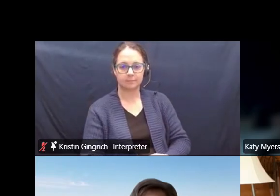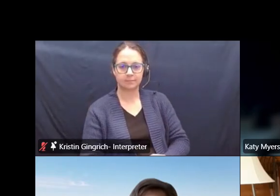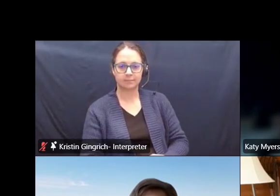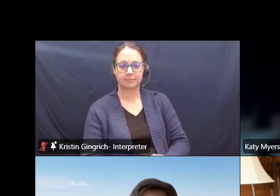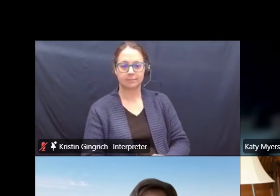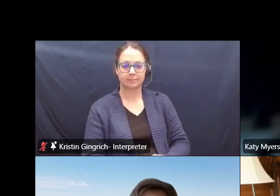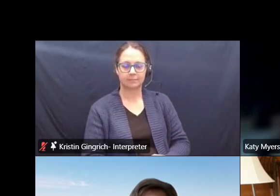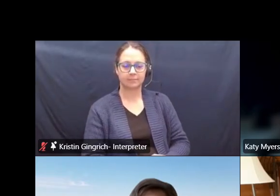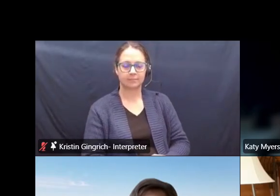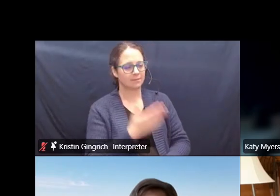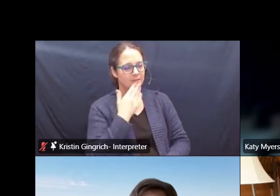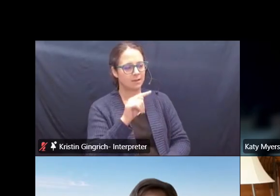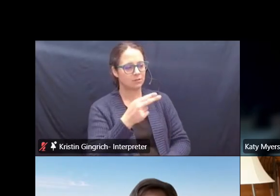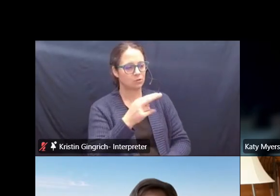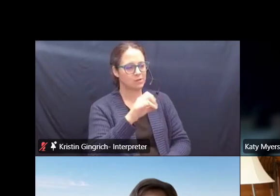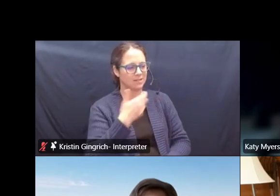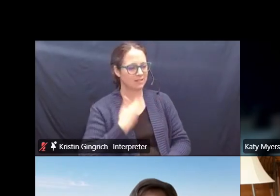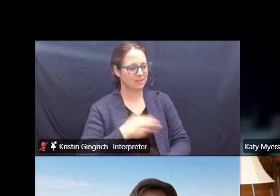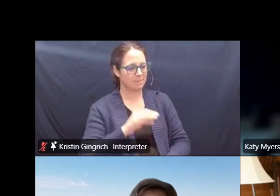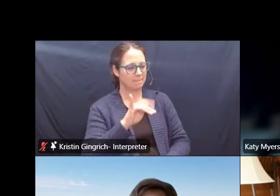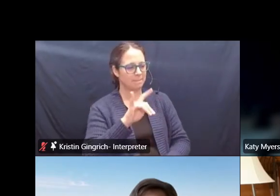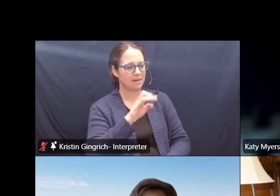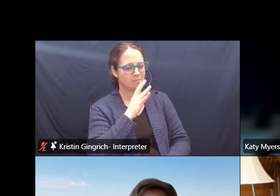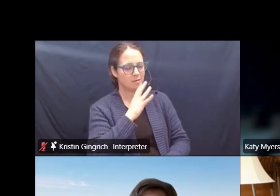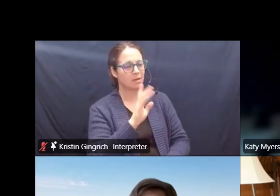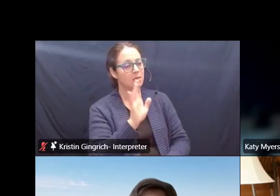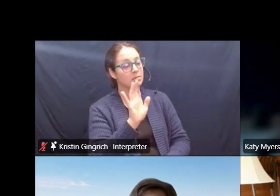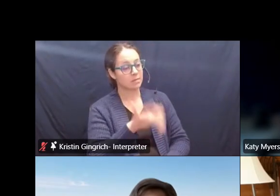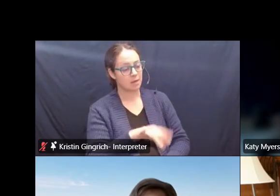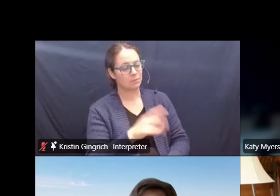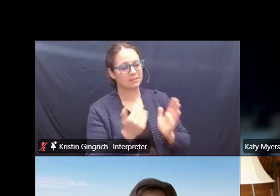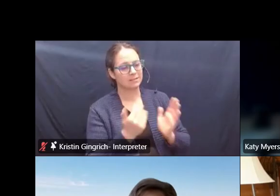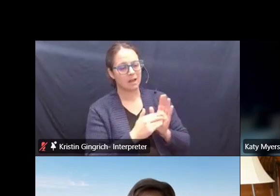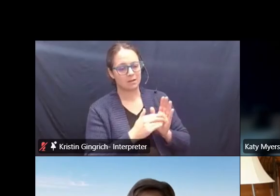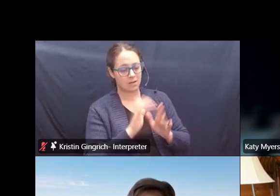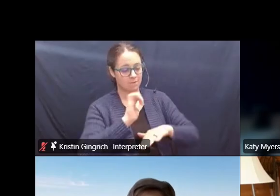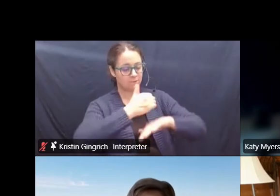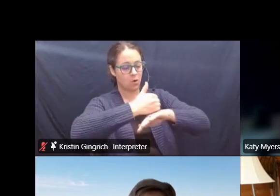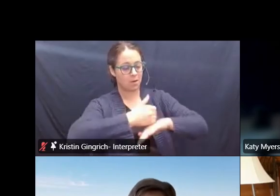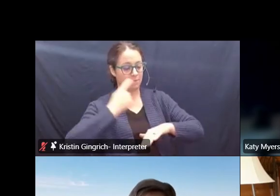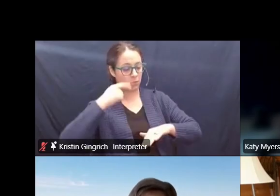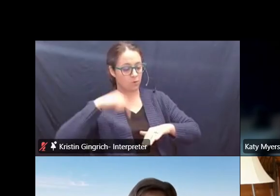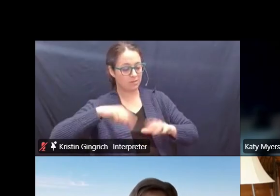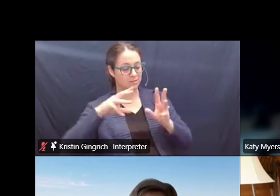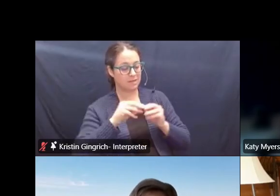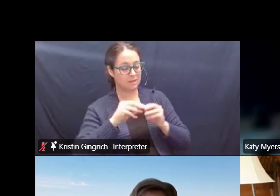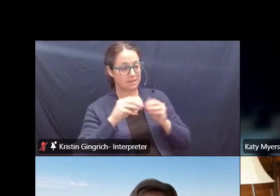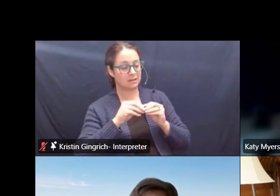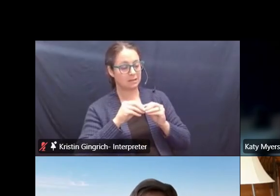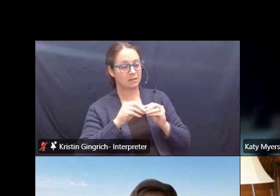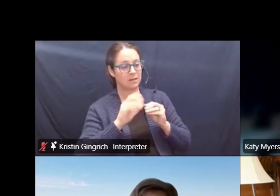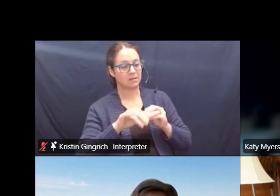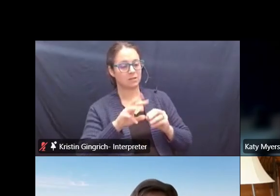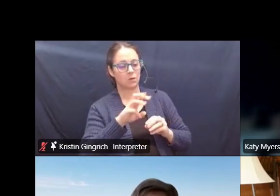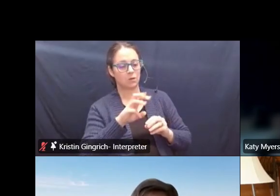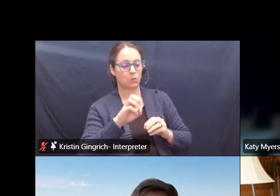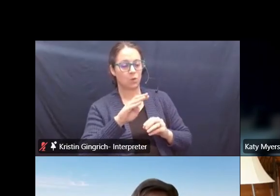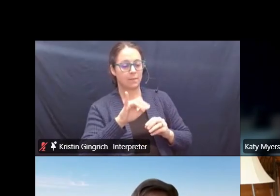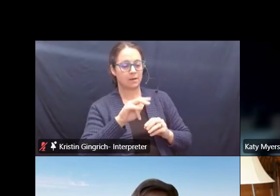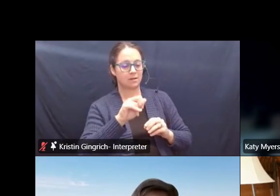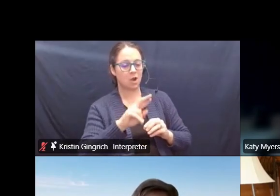Sure. Thanks, Teresa. And this is Mike. And that was, again, the format of this meeting being a webinar, and then we use